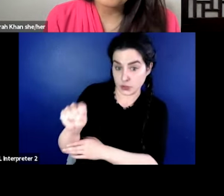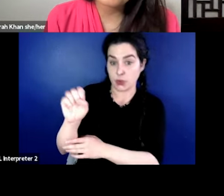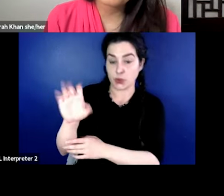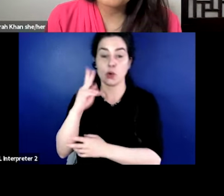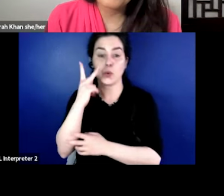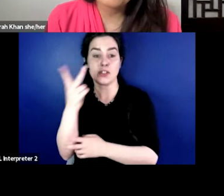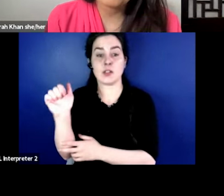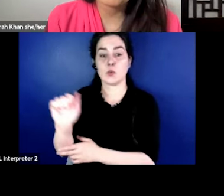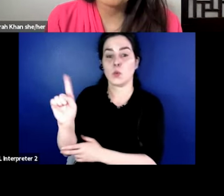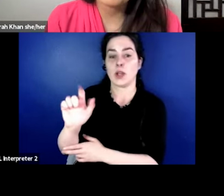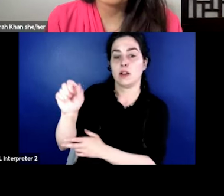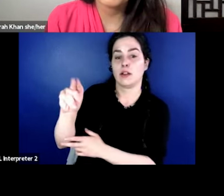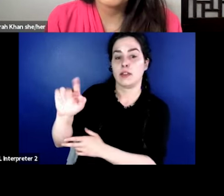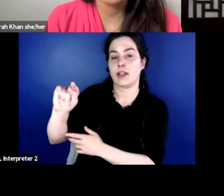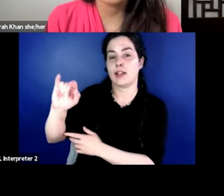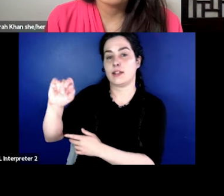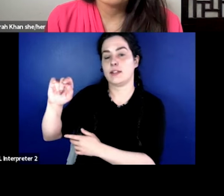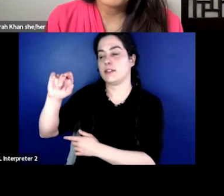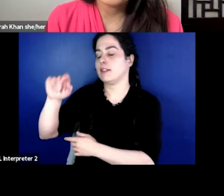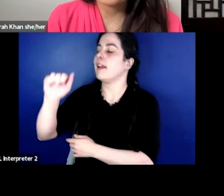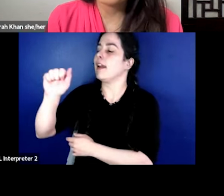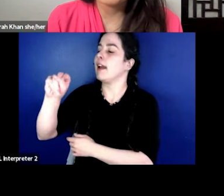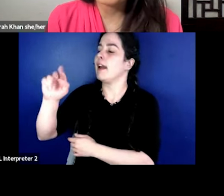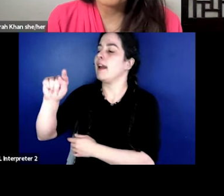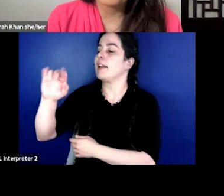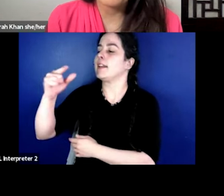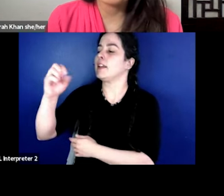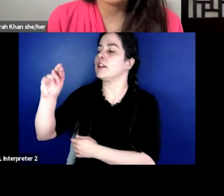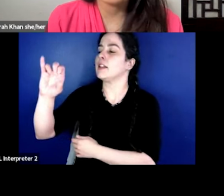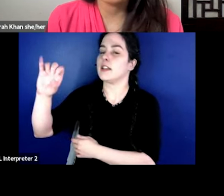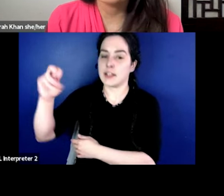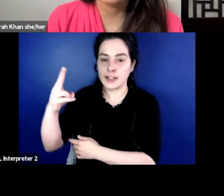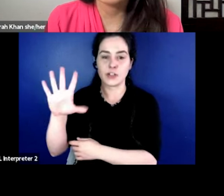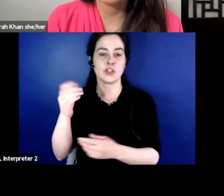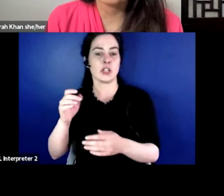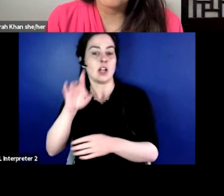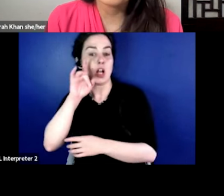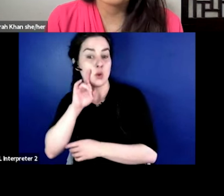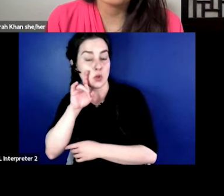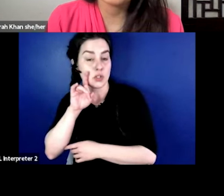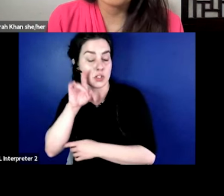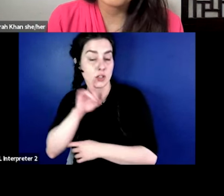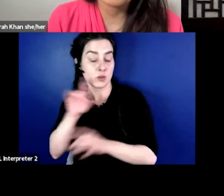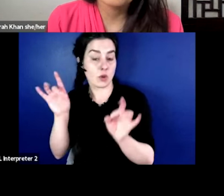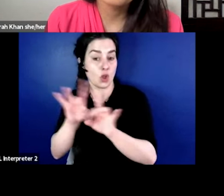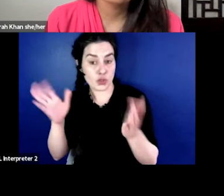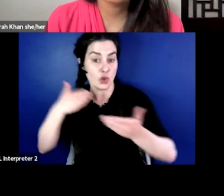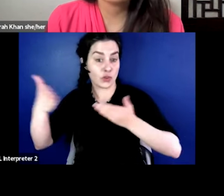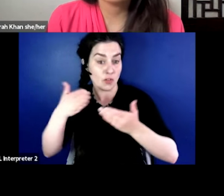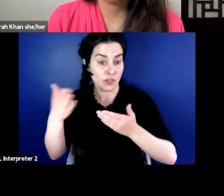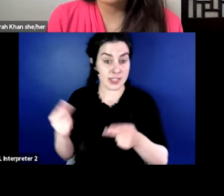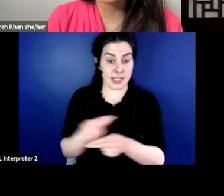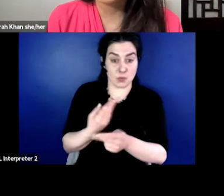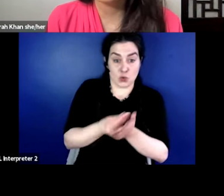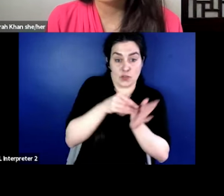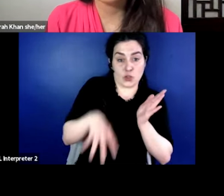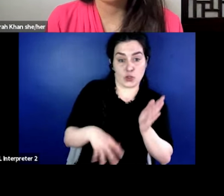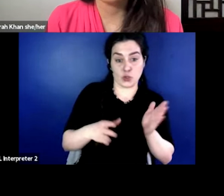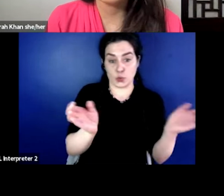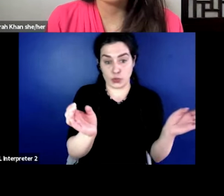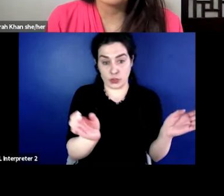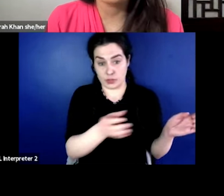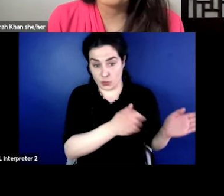student organizer toolkit for their Ways of Change bystander intervention program that's going to PSIs across Nova Scotia, which is super exciting for